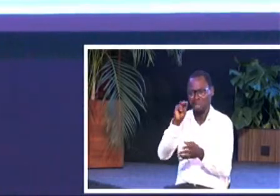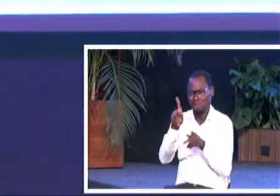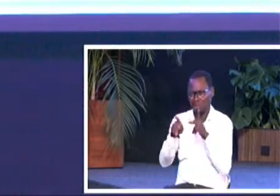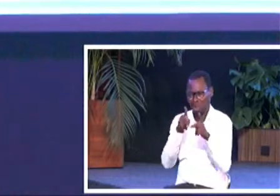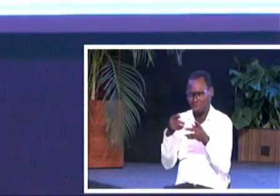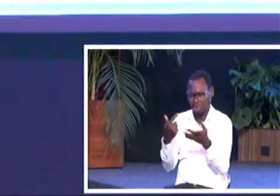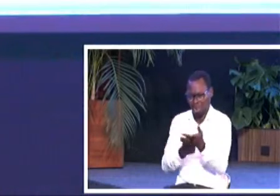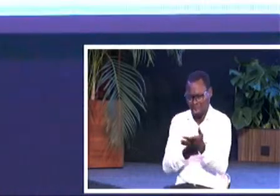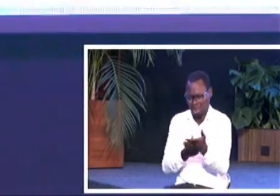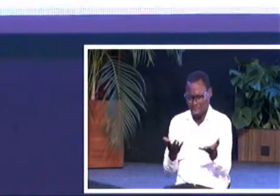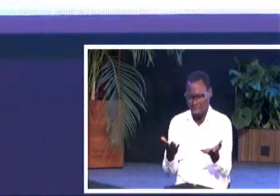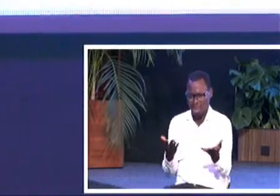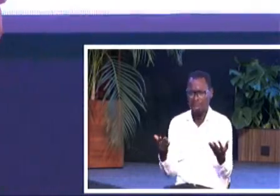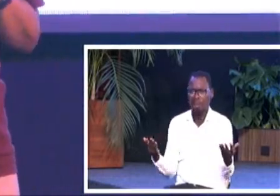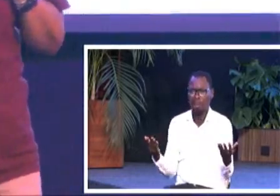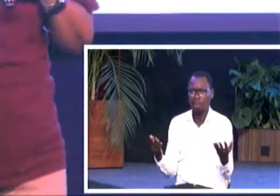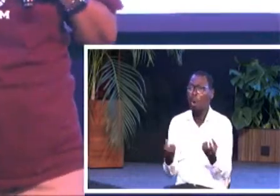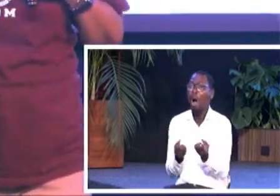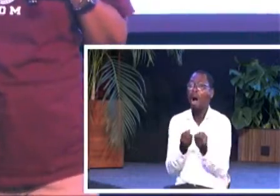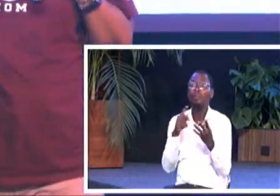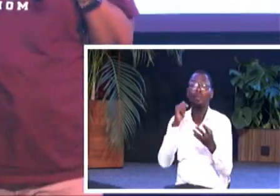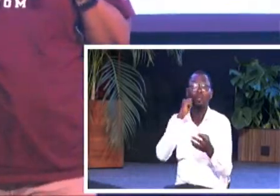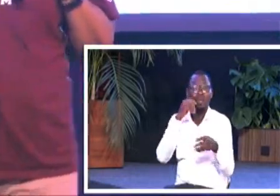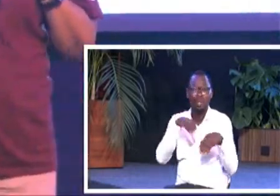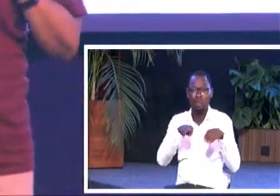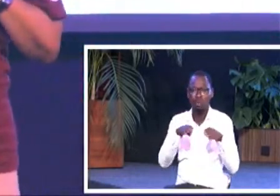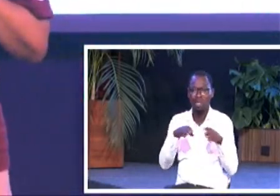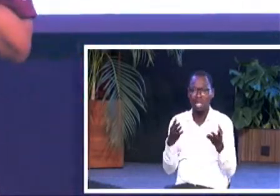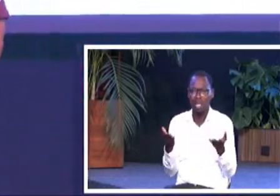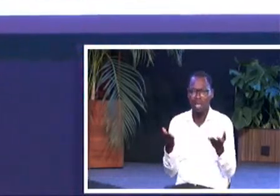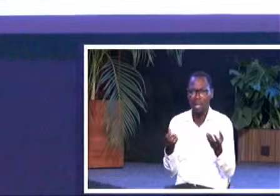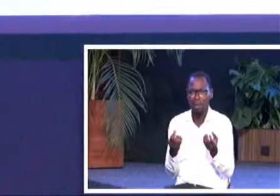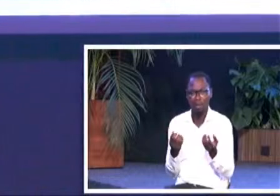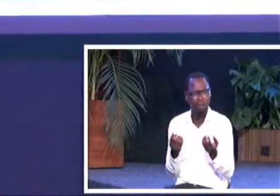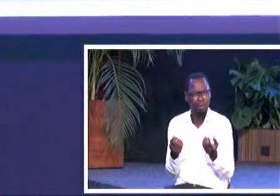Can you imagine how much tomatoes you will sell?